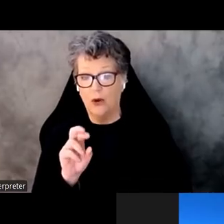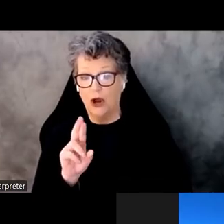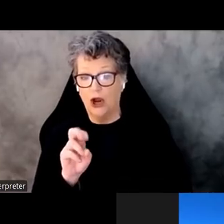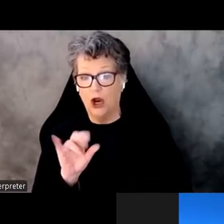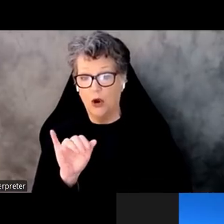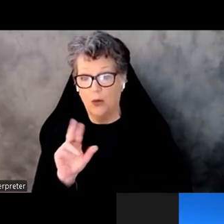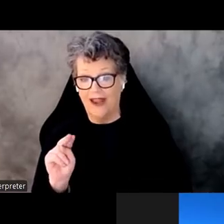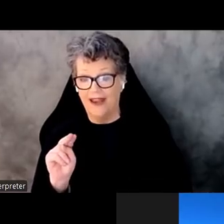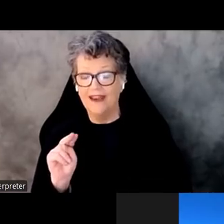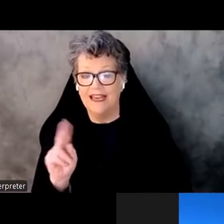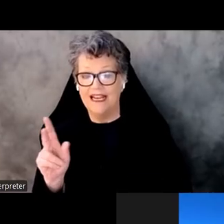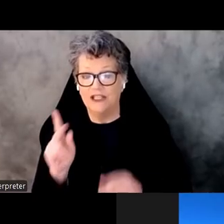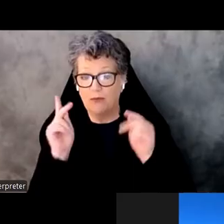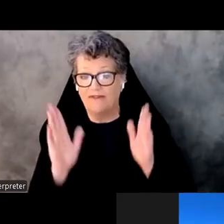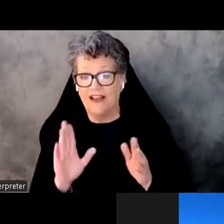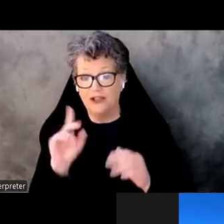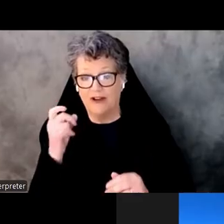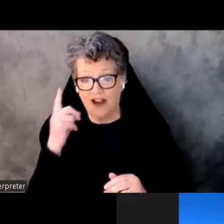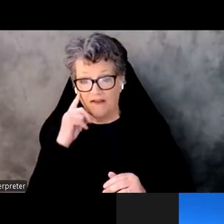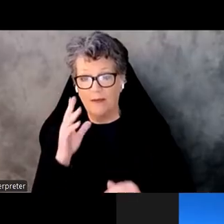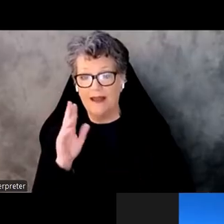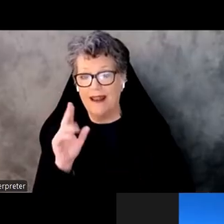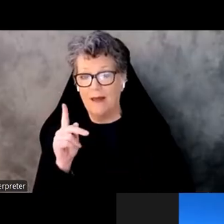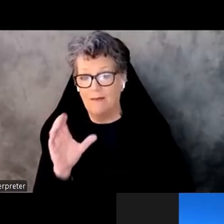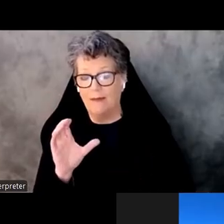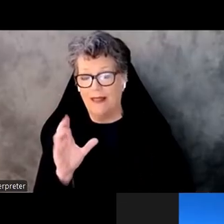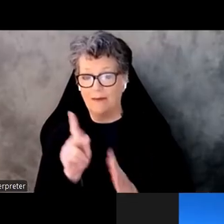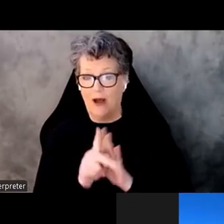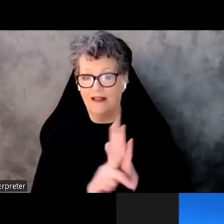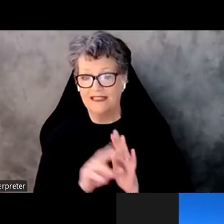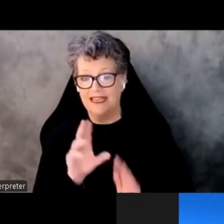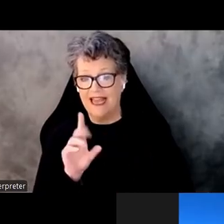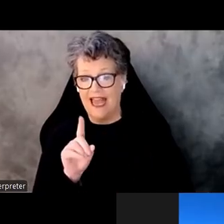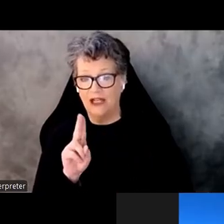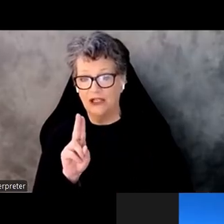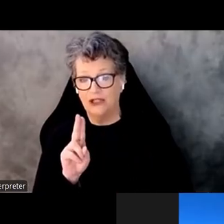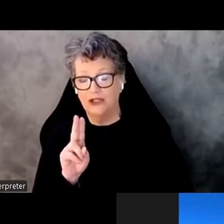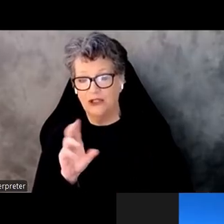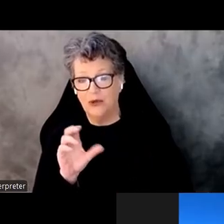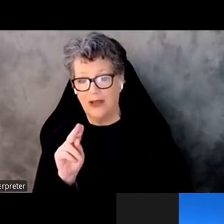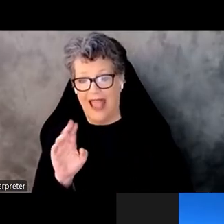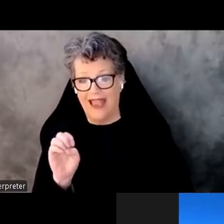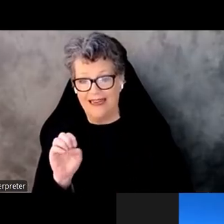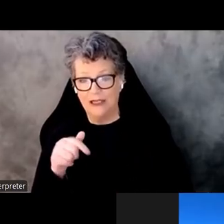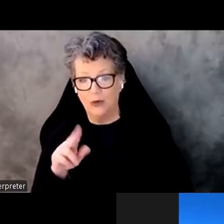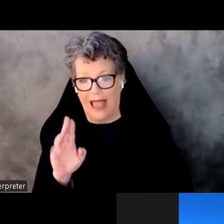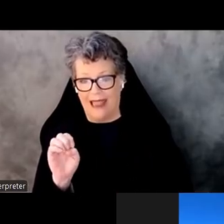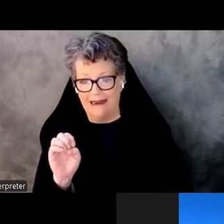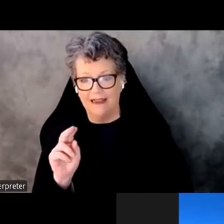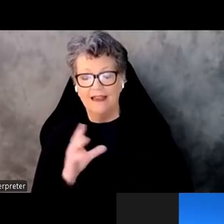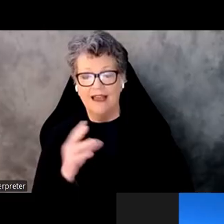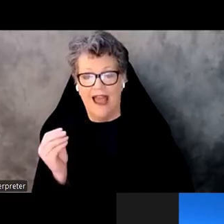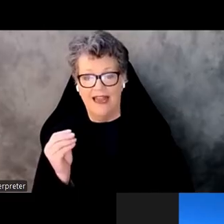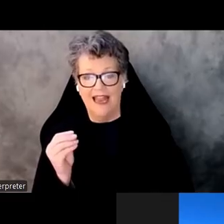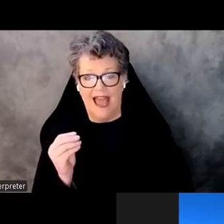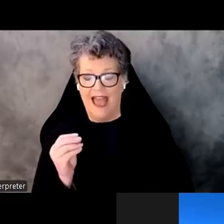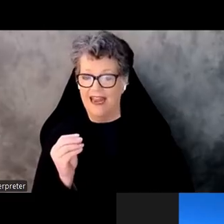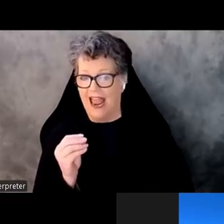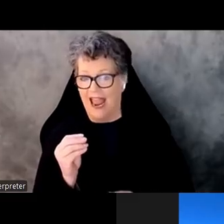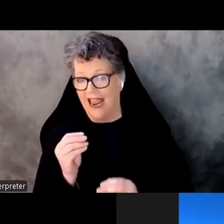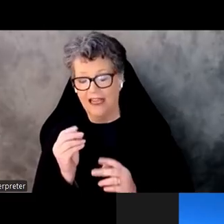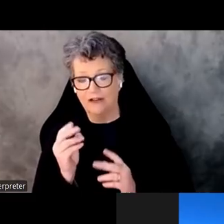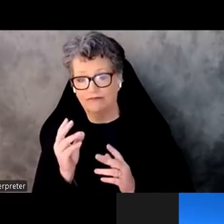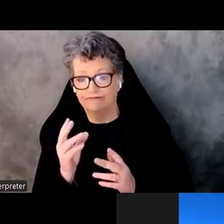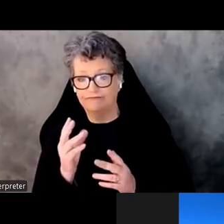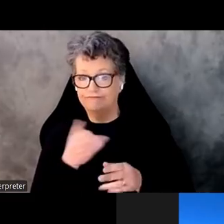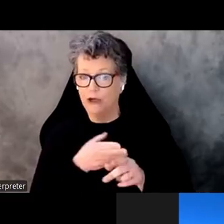who is a professor of government and public policy at Duquesne and had a distinguished career in the U.S. Army. So